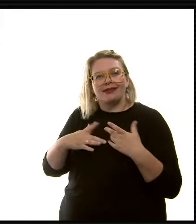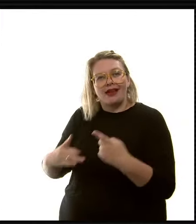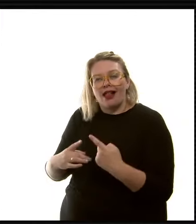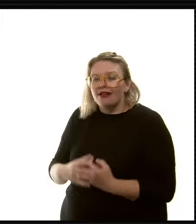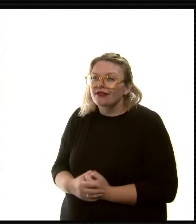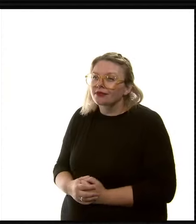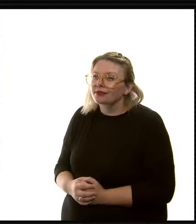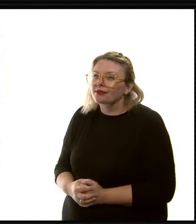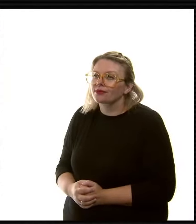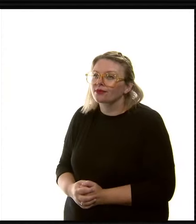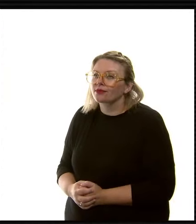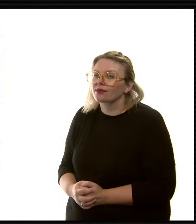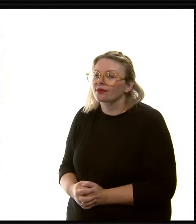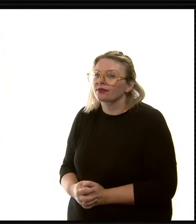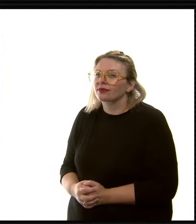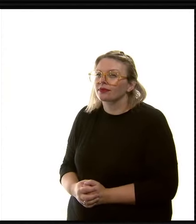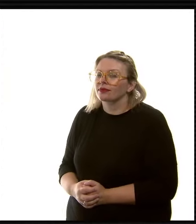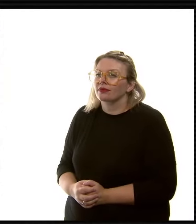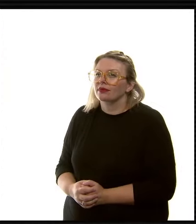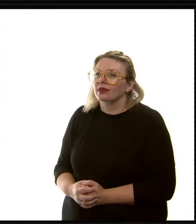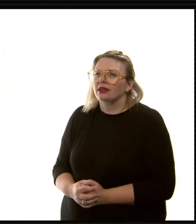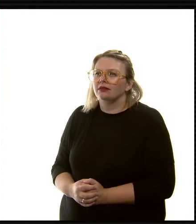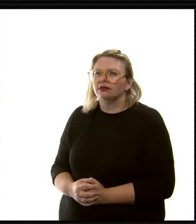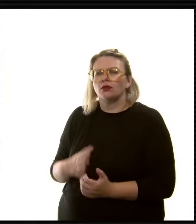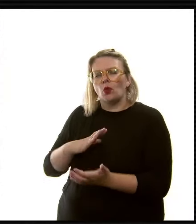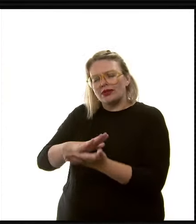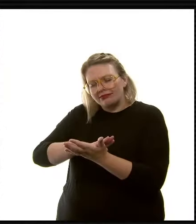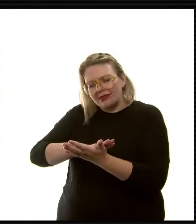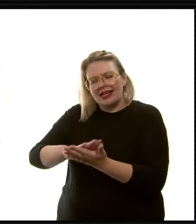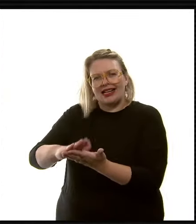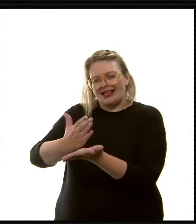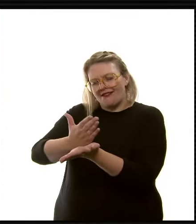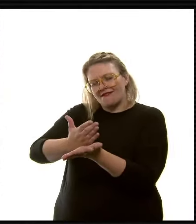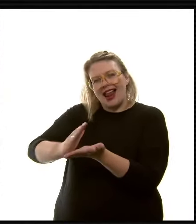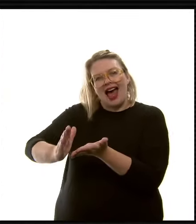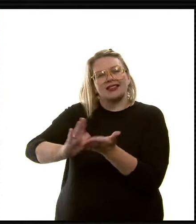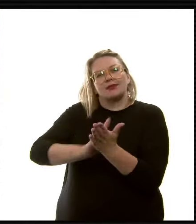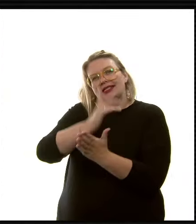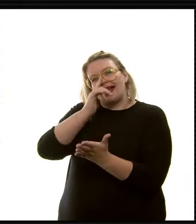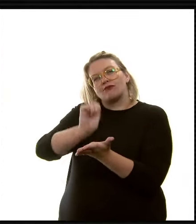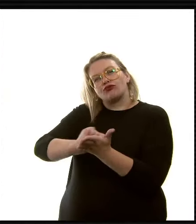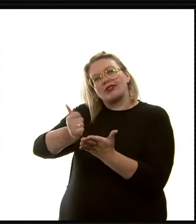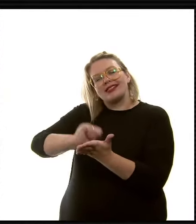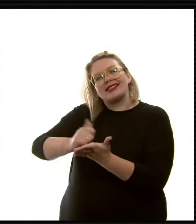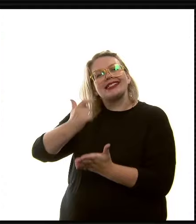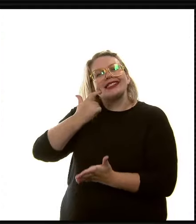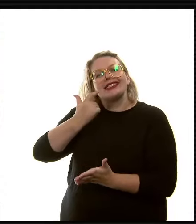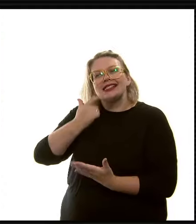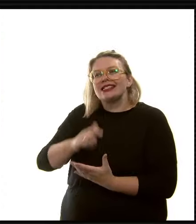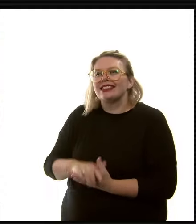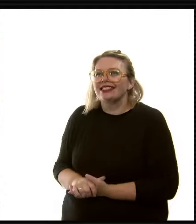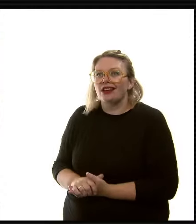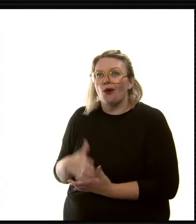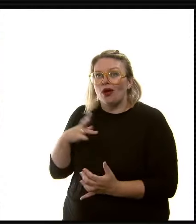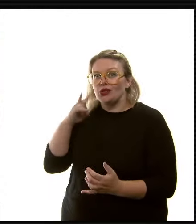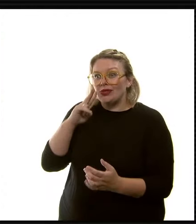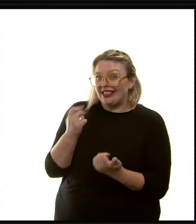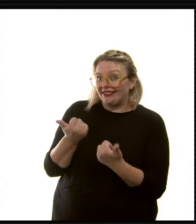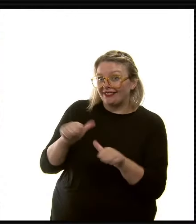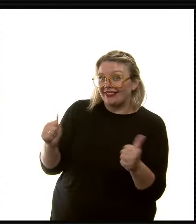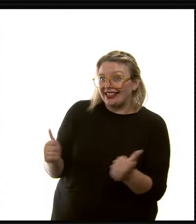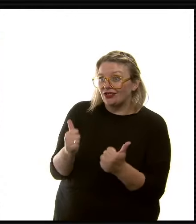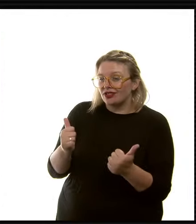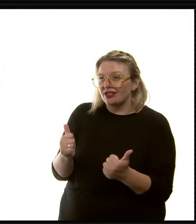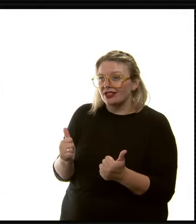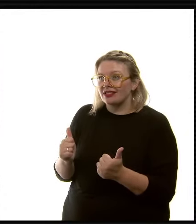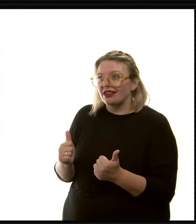always make sure to have nice, clean, flat surfaces for printing. You want to see the final I figure? do. You know what? I want to touch